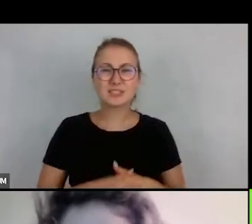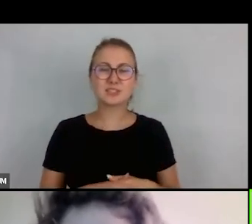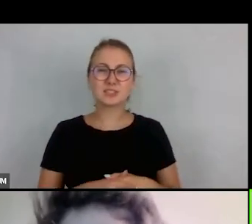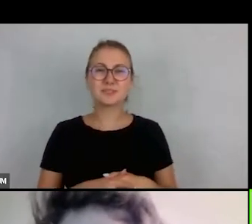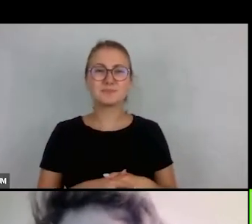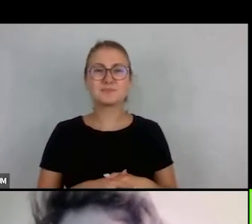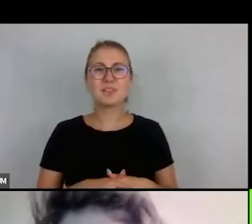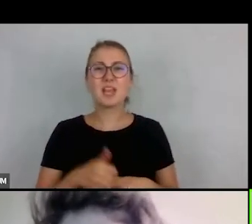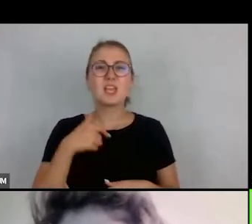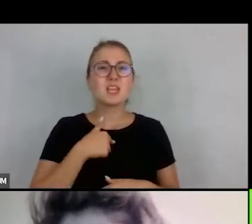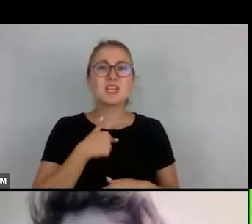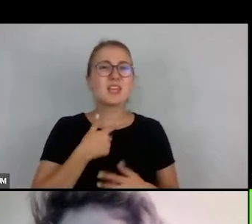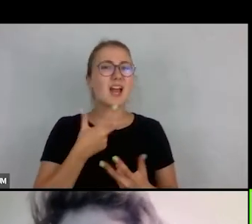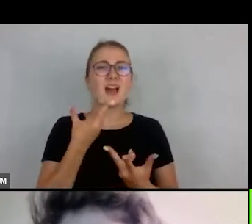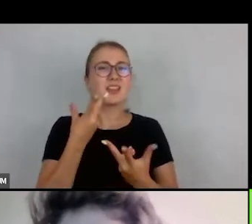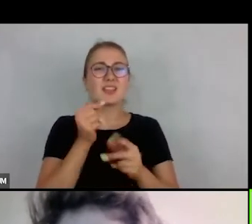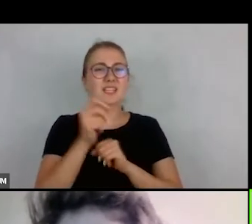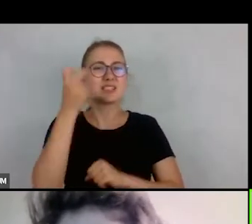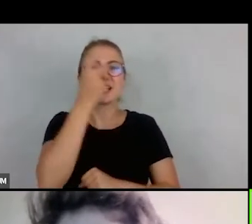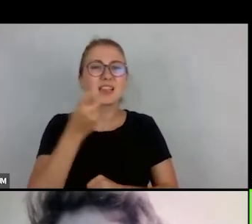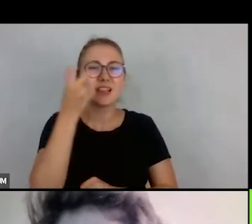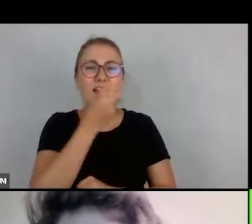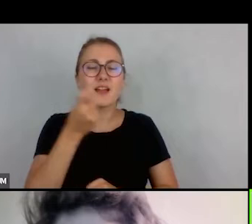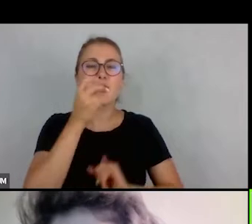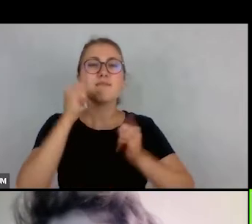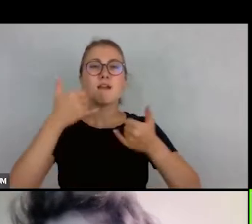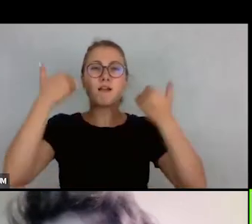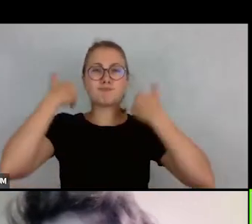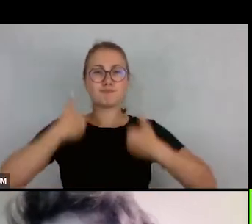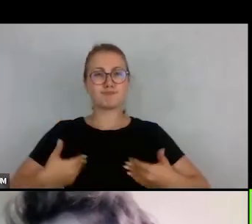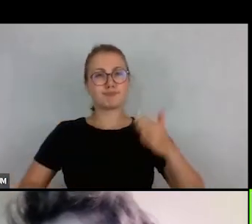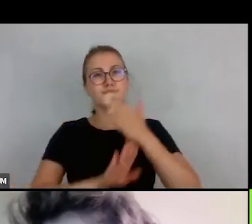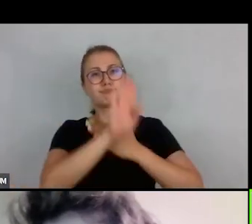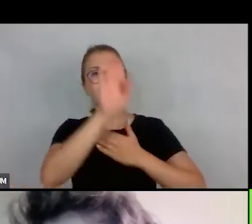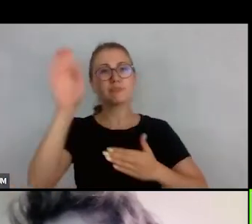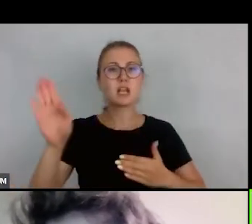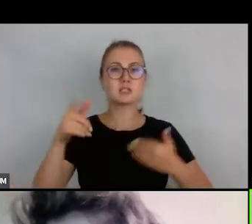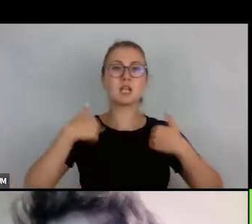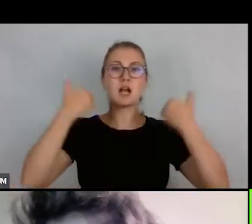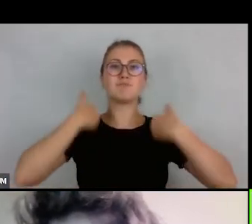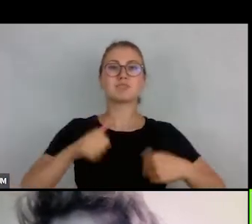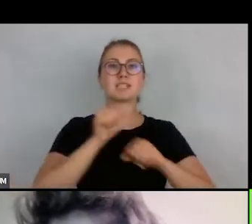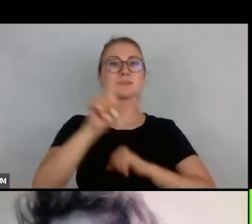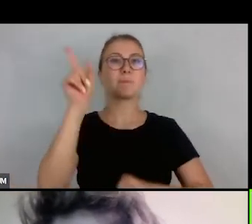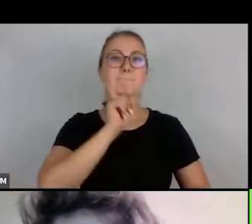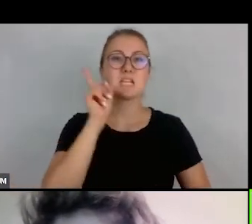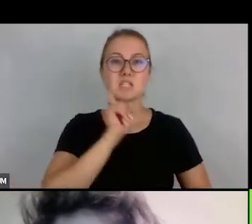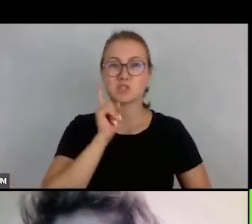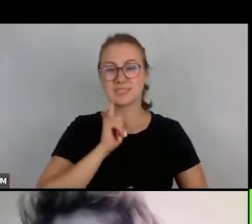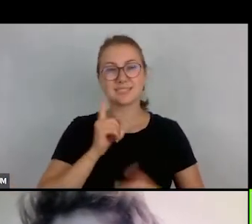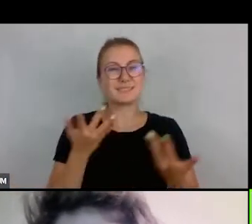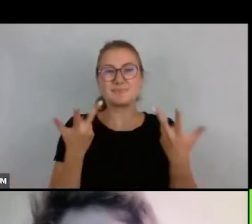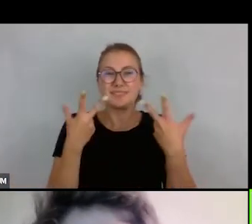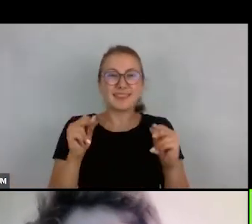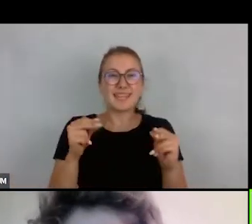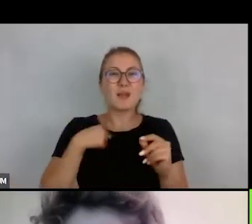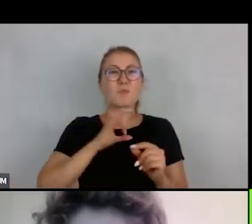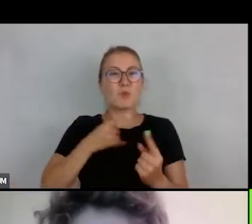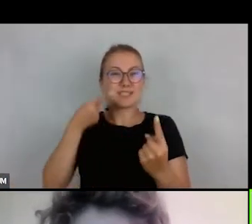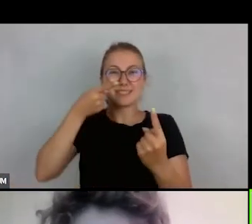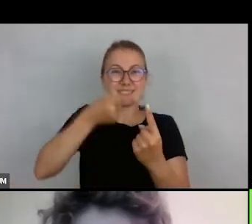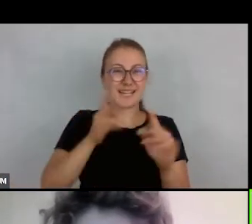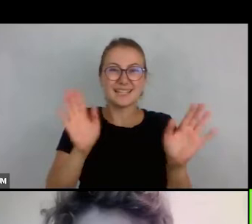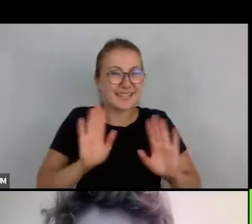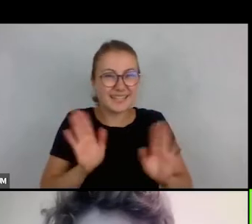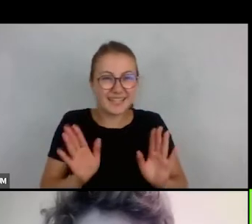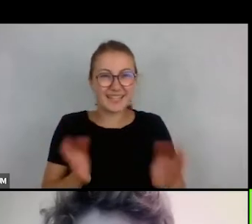not my goal. And I remember, you know, probably 10, 15 years ago when I came back to South Africa, if I would